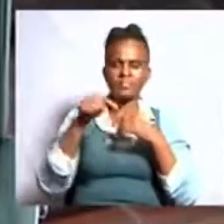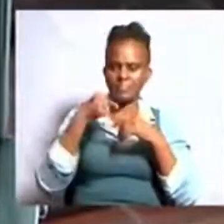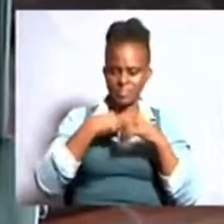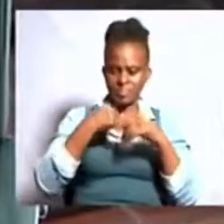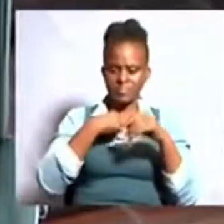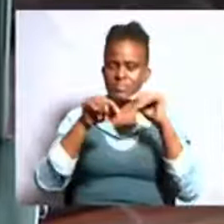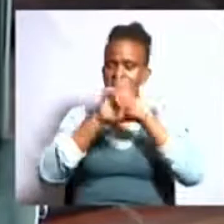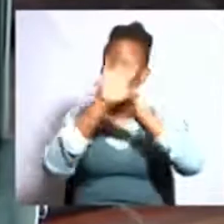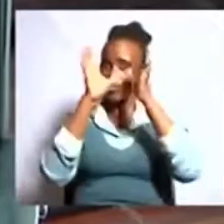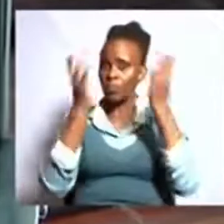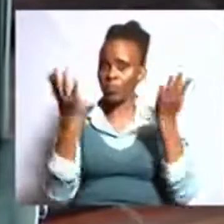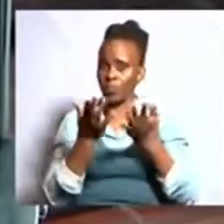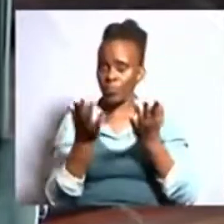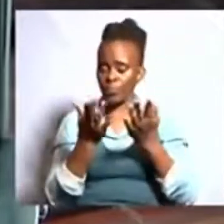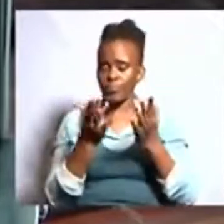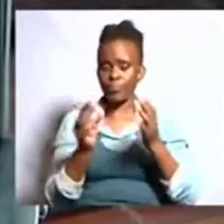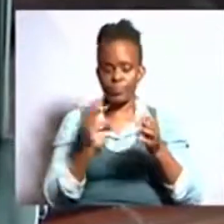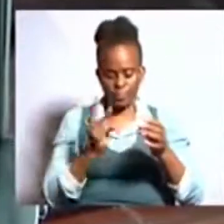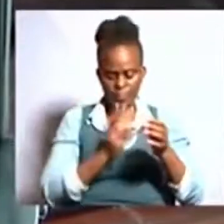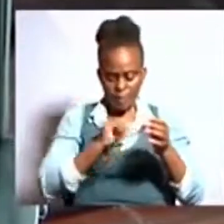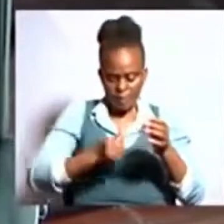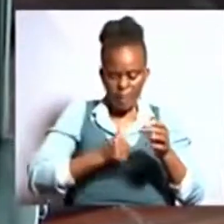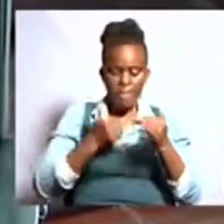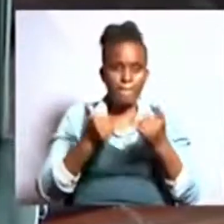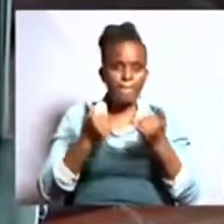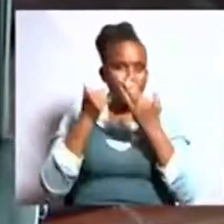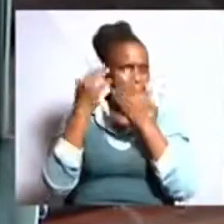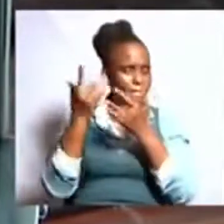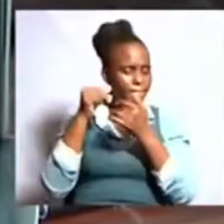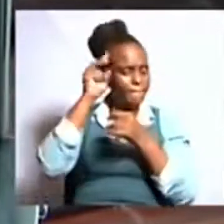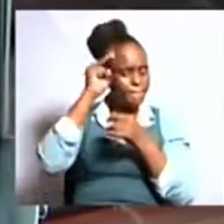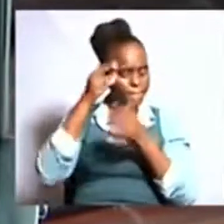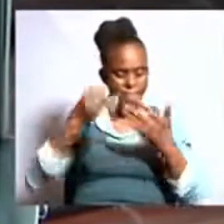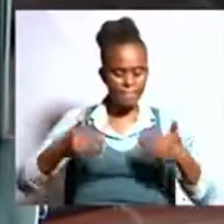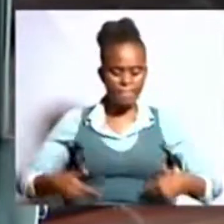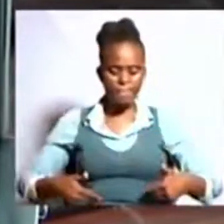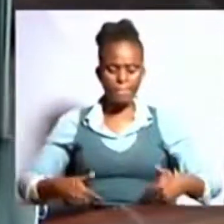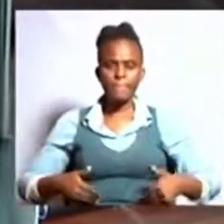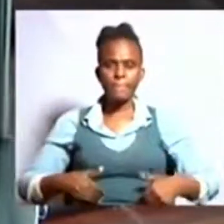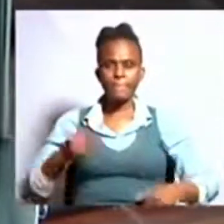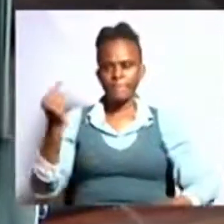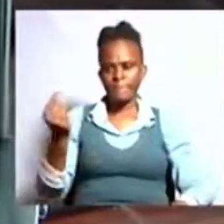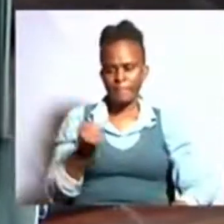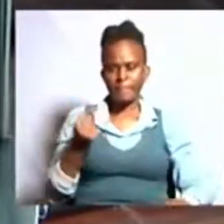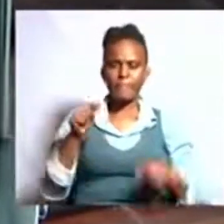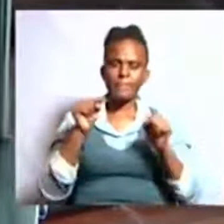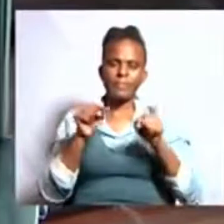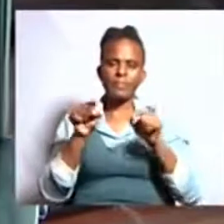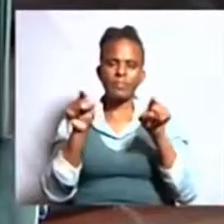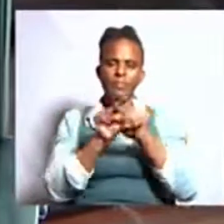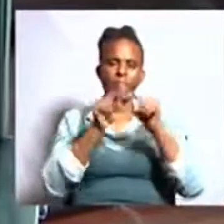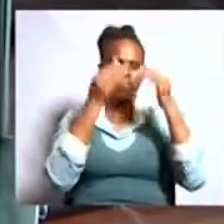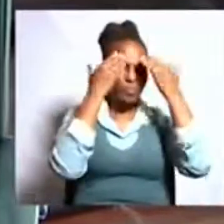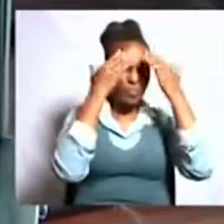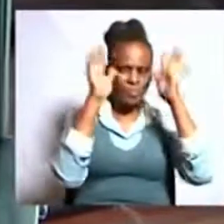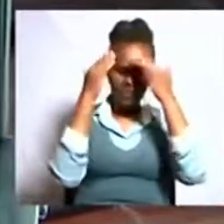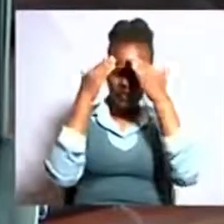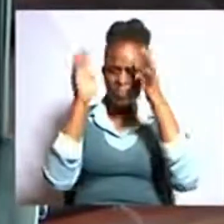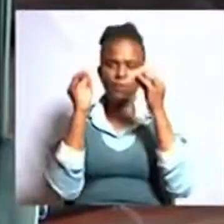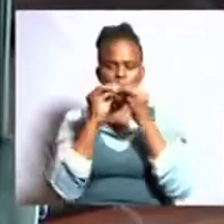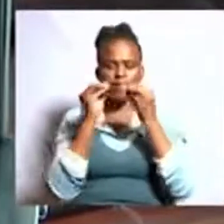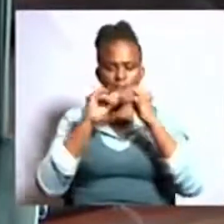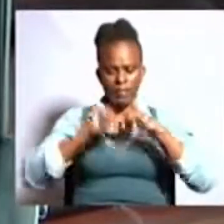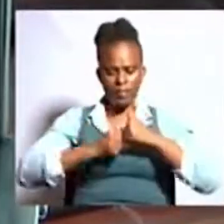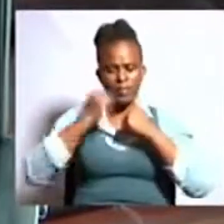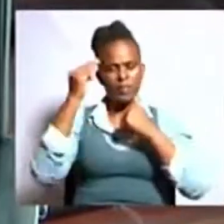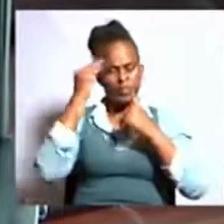clear. We expected Ministry of Youth to come on the ground and sensitize us so that we